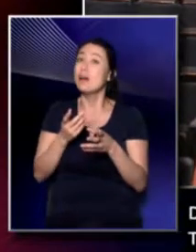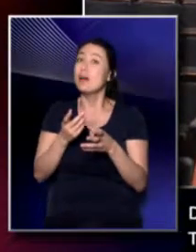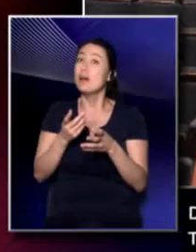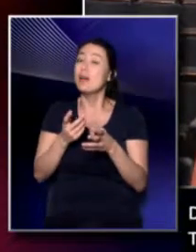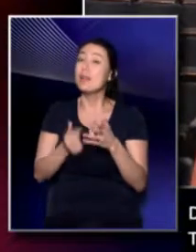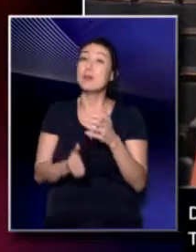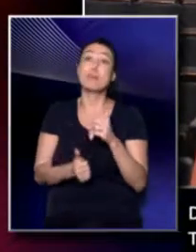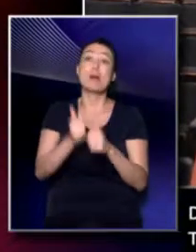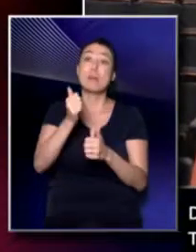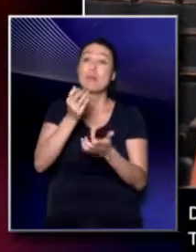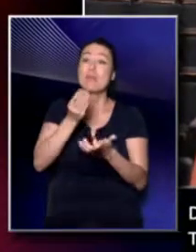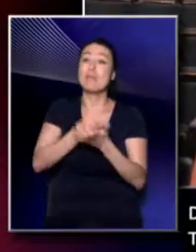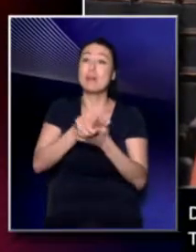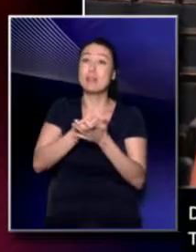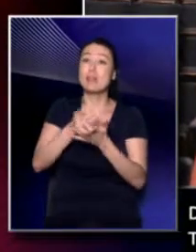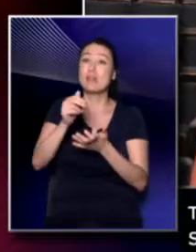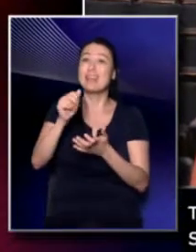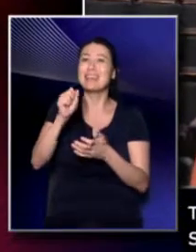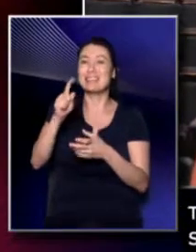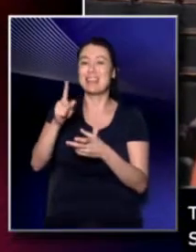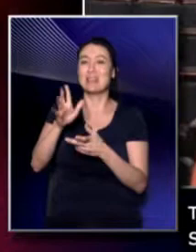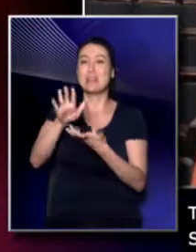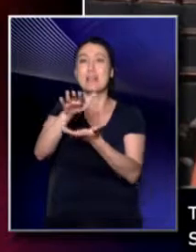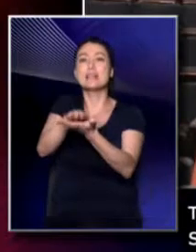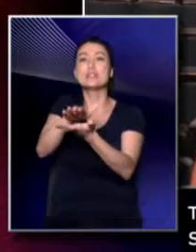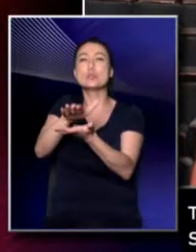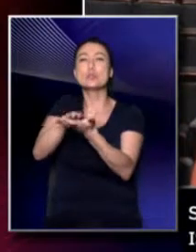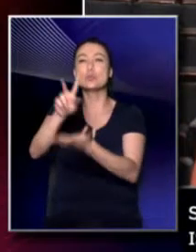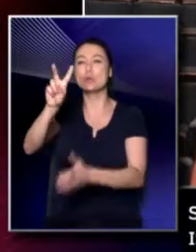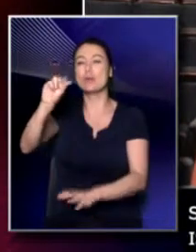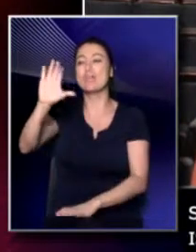Blind Fund is the institutional voucher, okay?